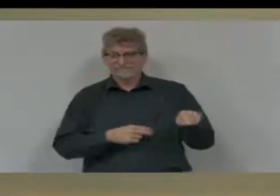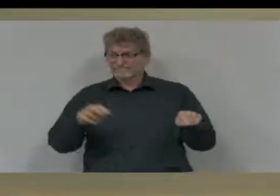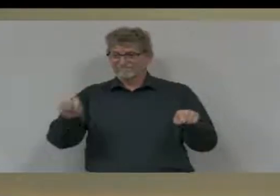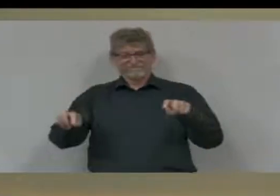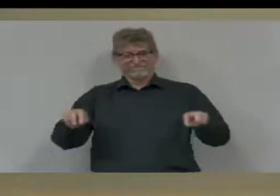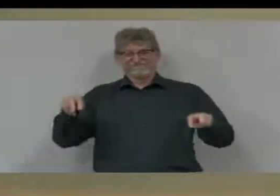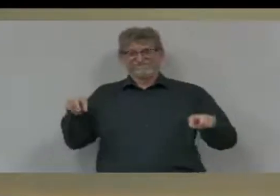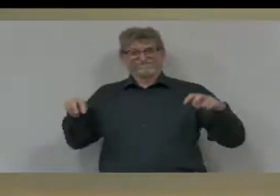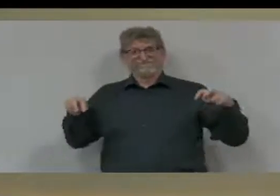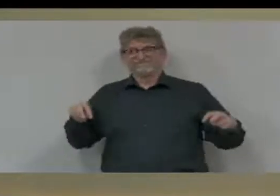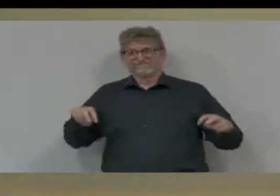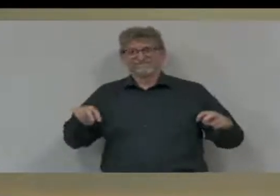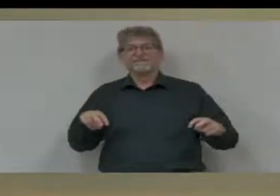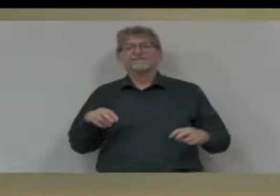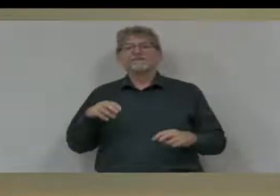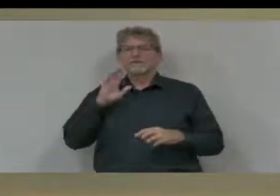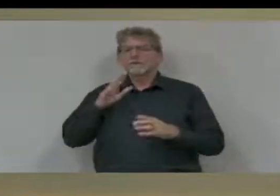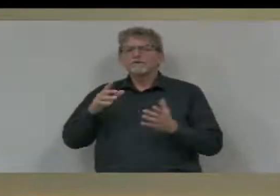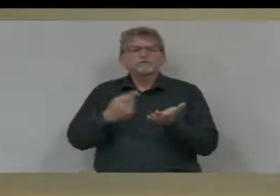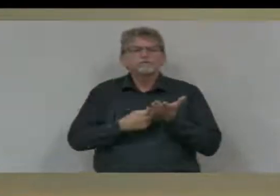a review of our local data.